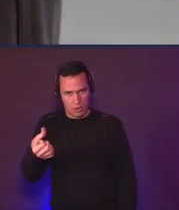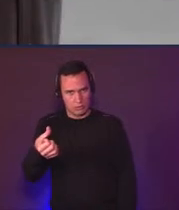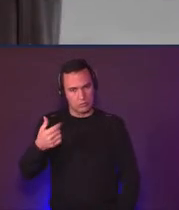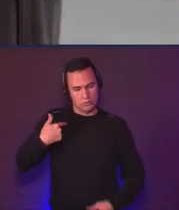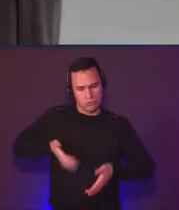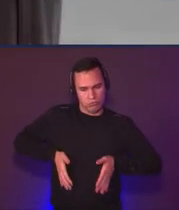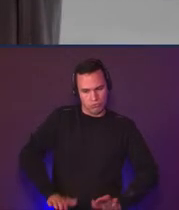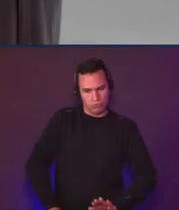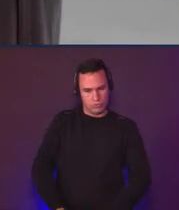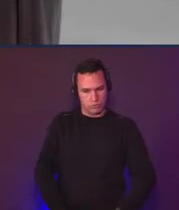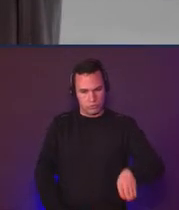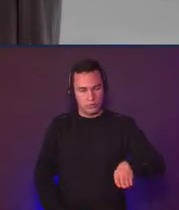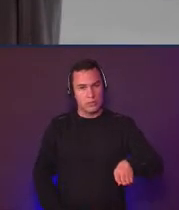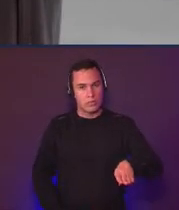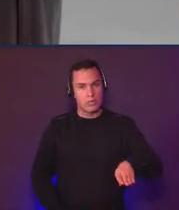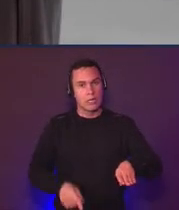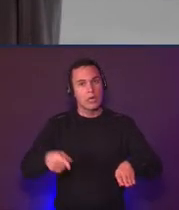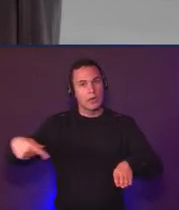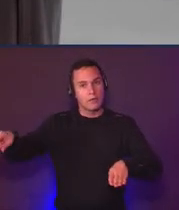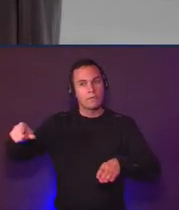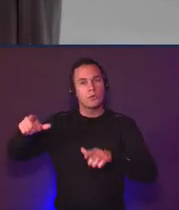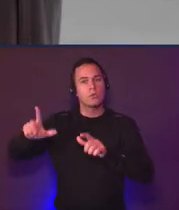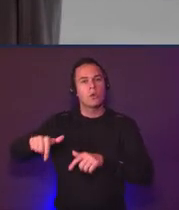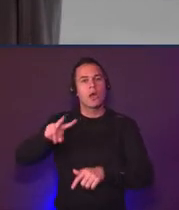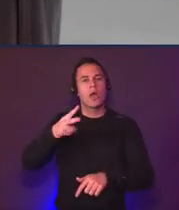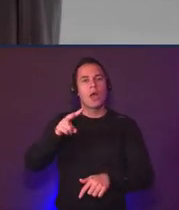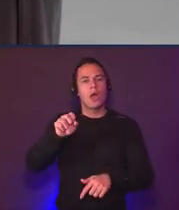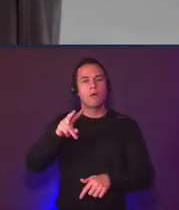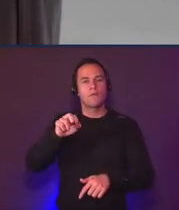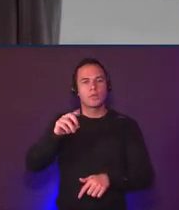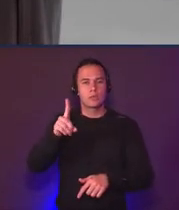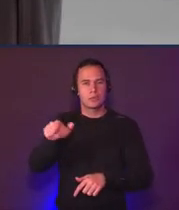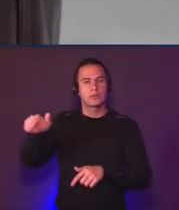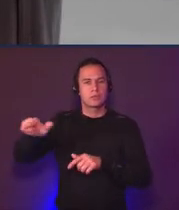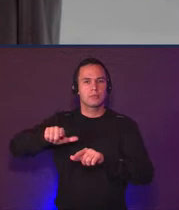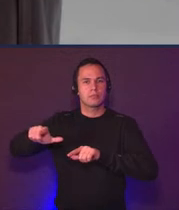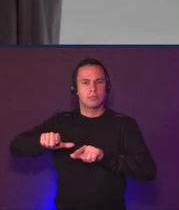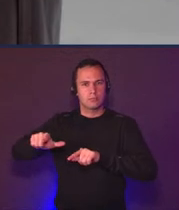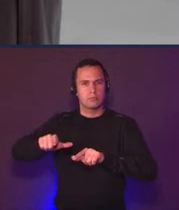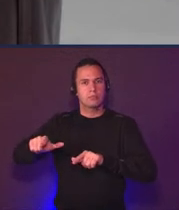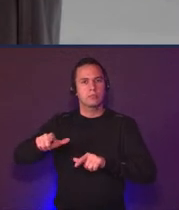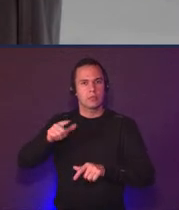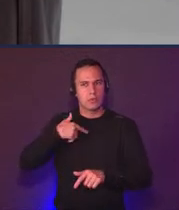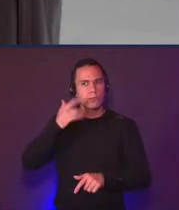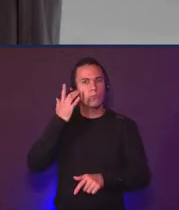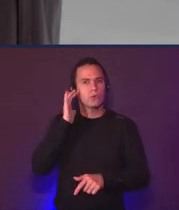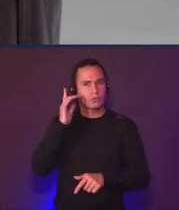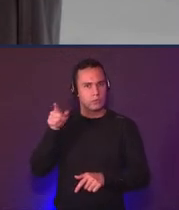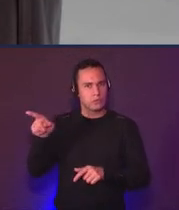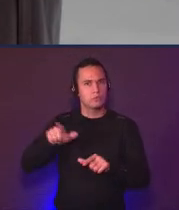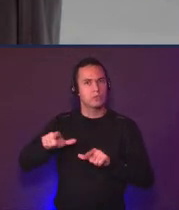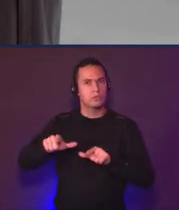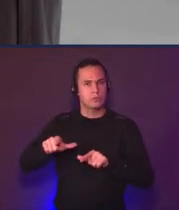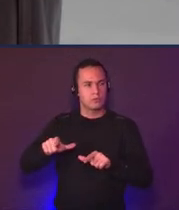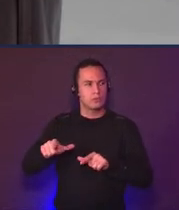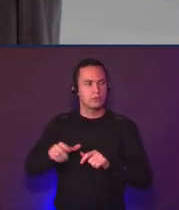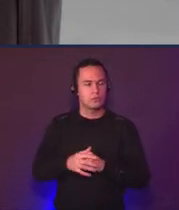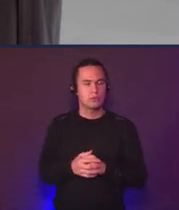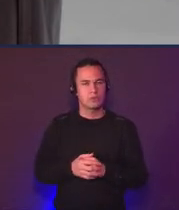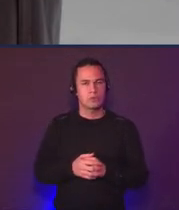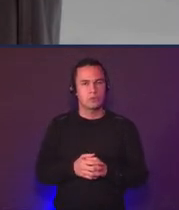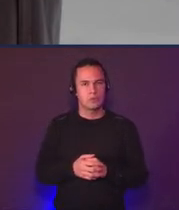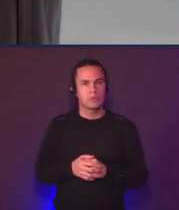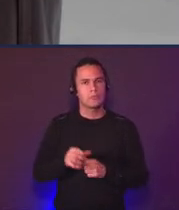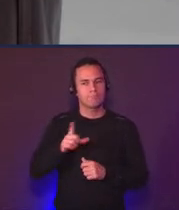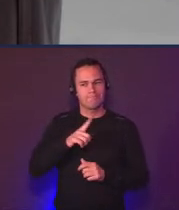Harvard, and he got it. And I like to think that maybe I had some type of influence there. Maybe I